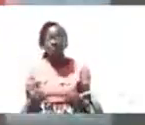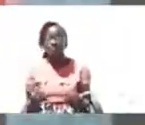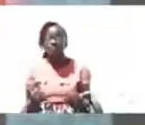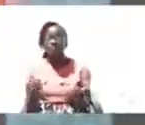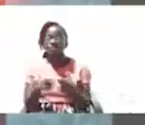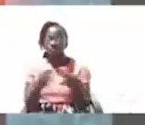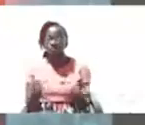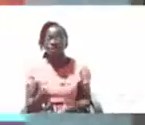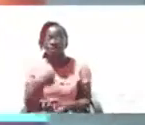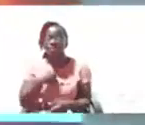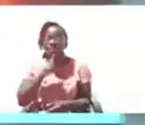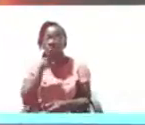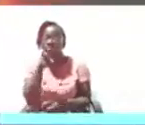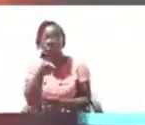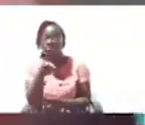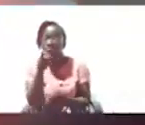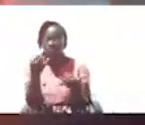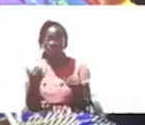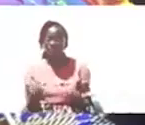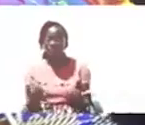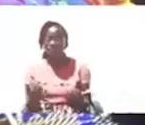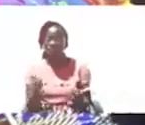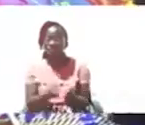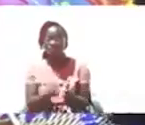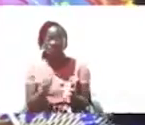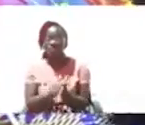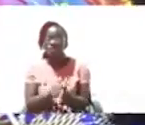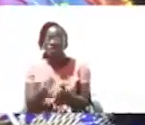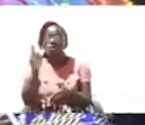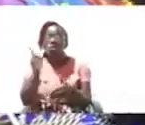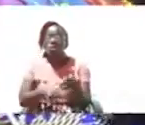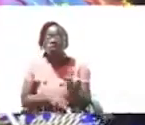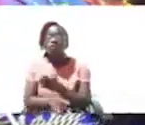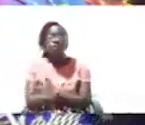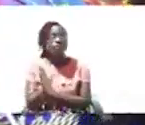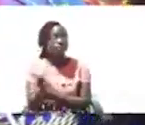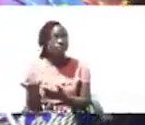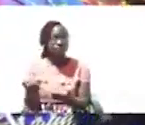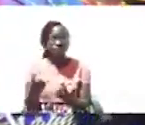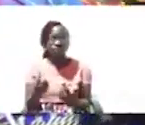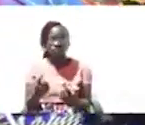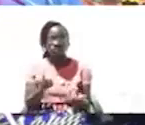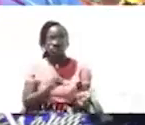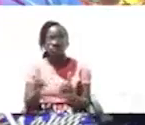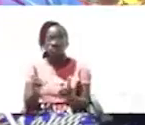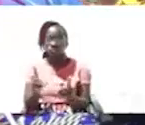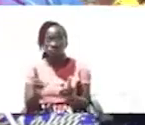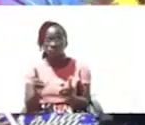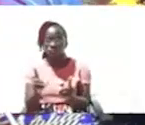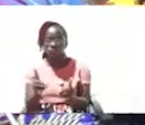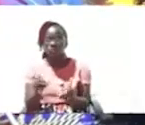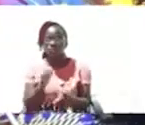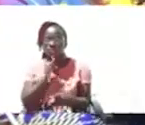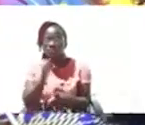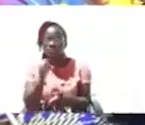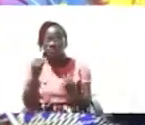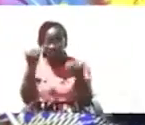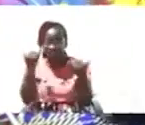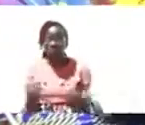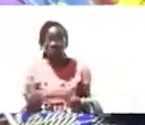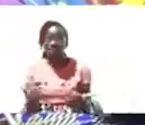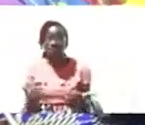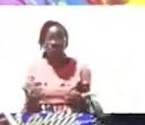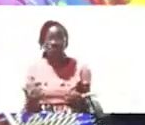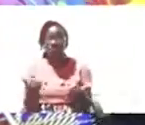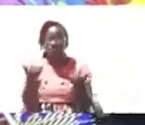I want you to understand tonight what God is going to do concerning you. Today and now. And